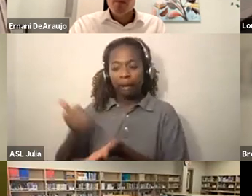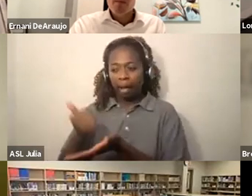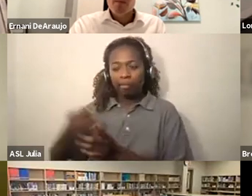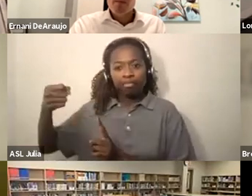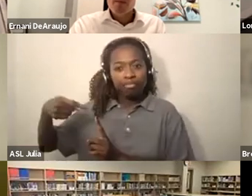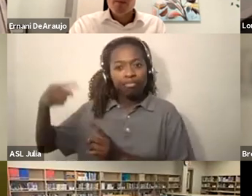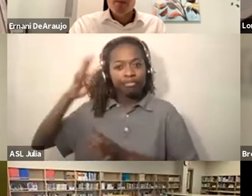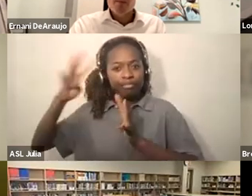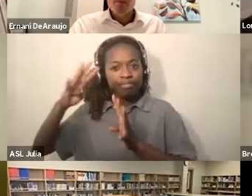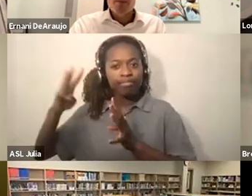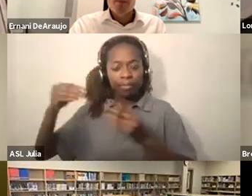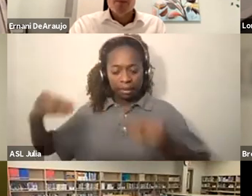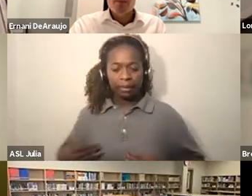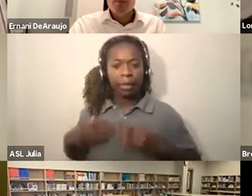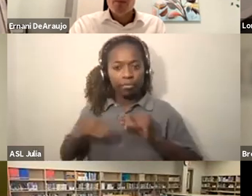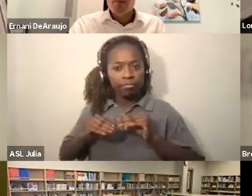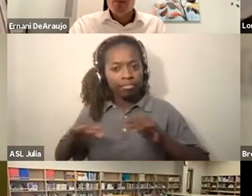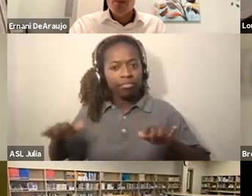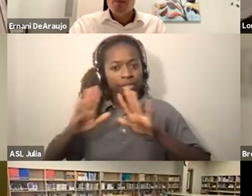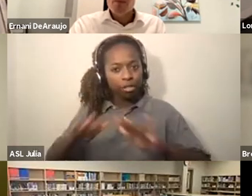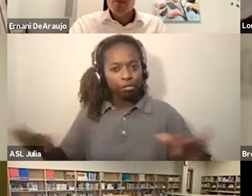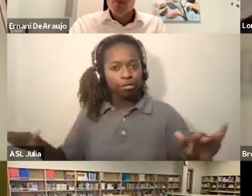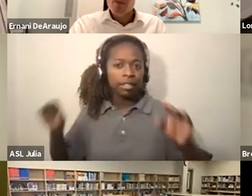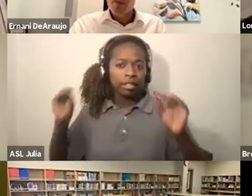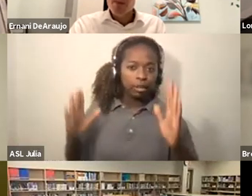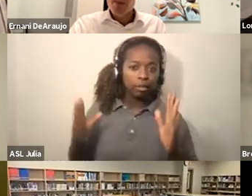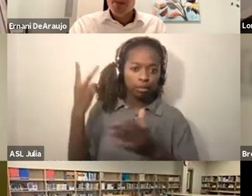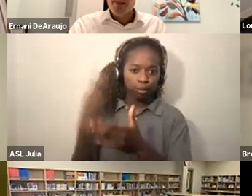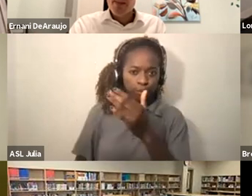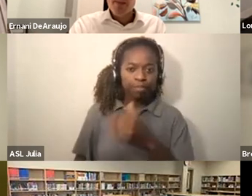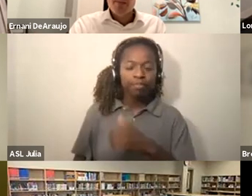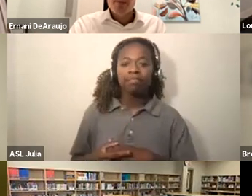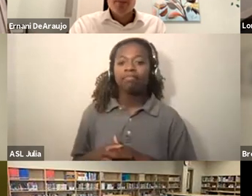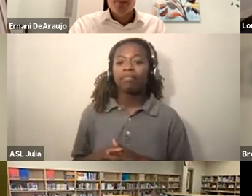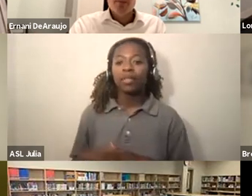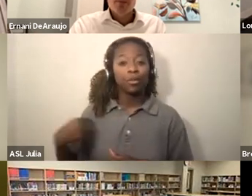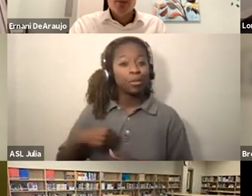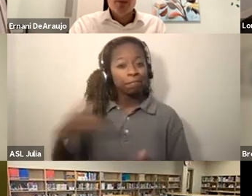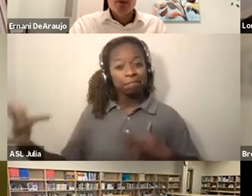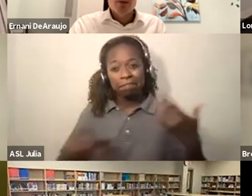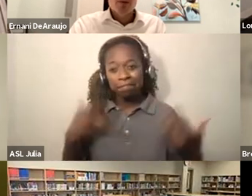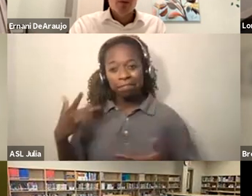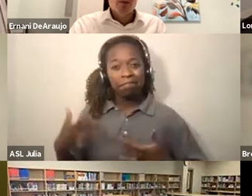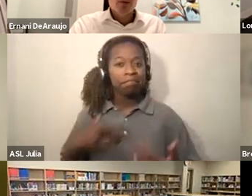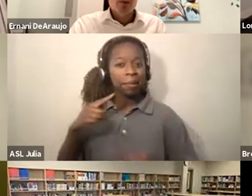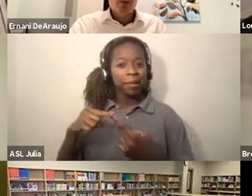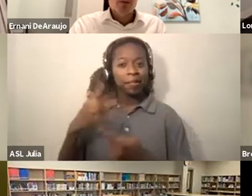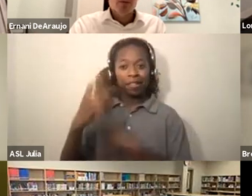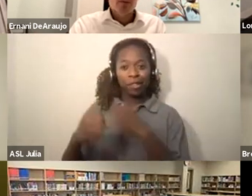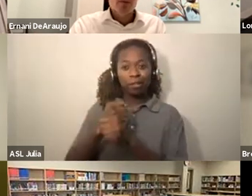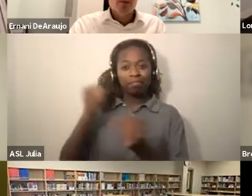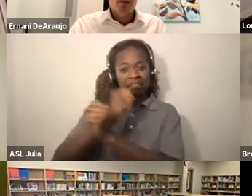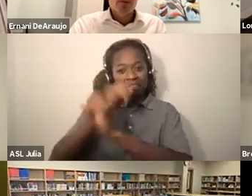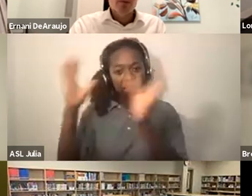children and educators alike in school libraries and we are excited about this five-year vision